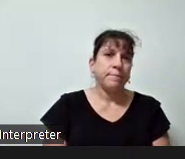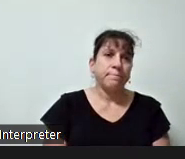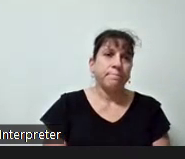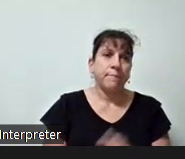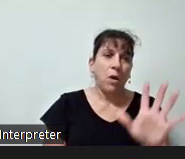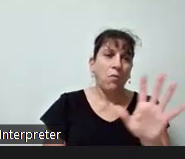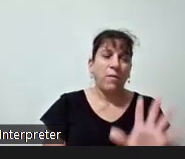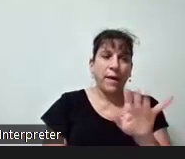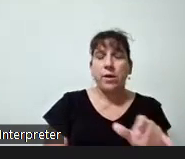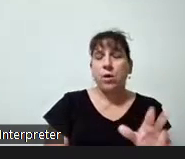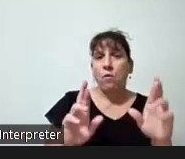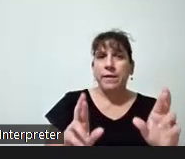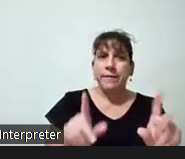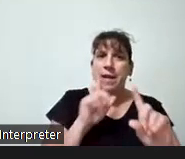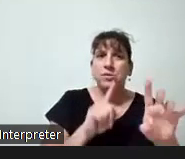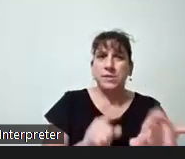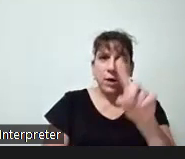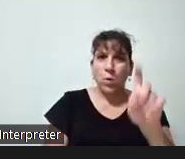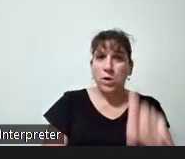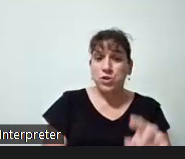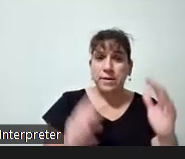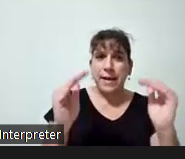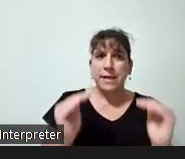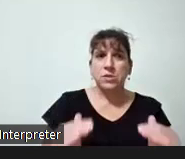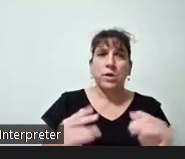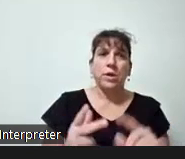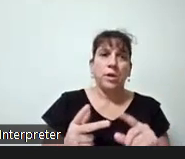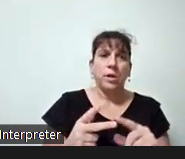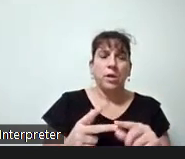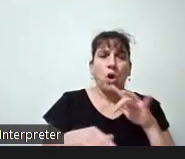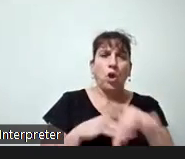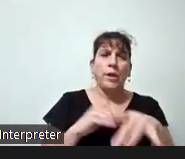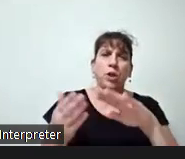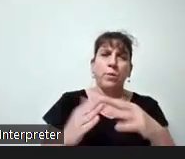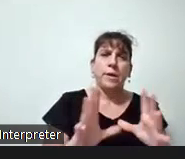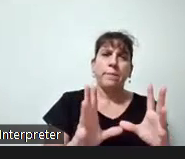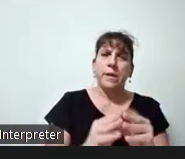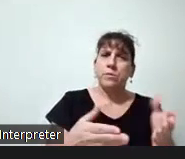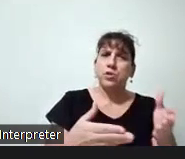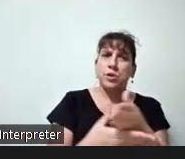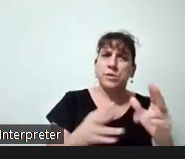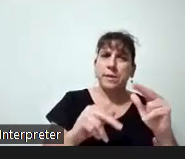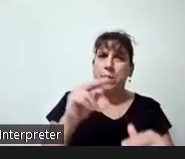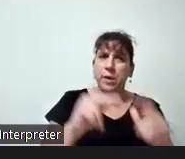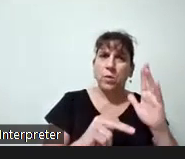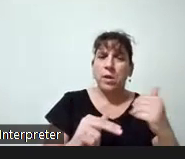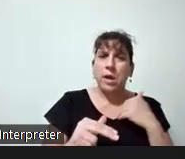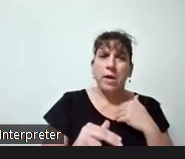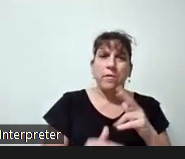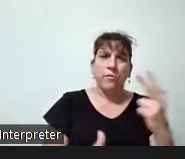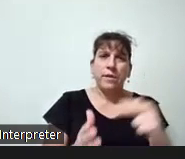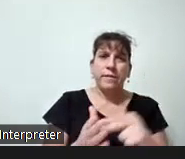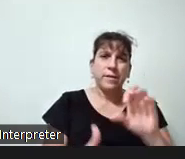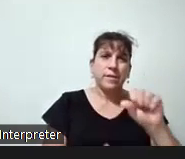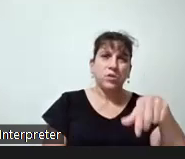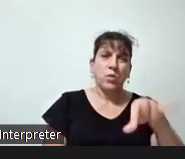So hopefully that answered that question. The next one, in earlier community meetings, it was shared that the building would have 3,000 square feet